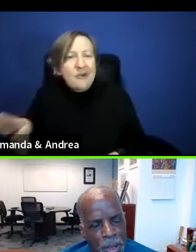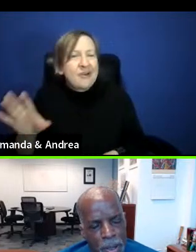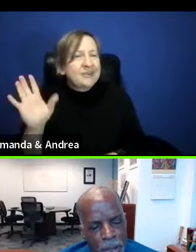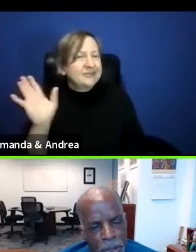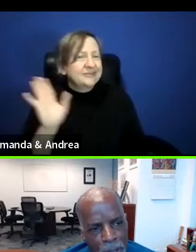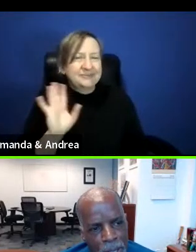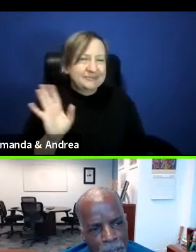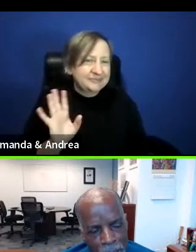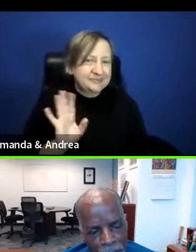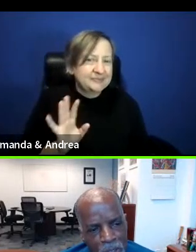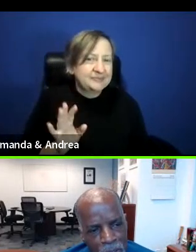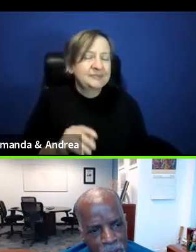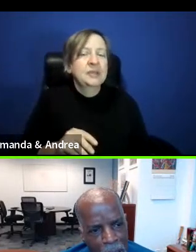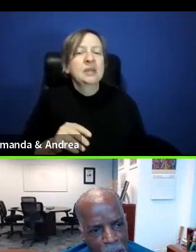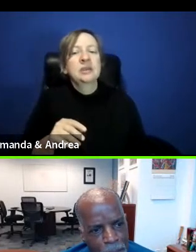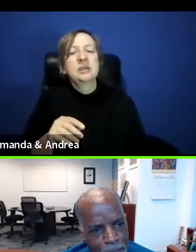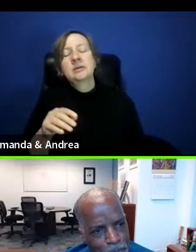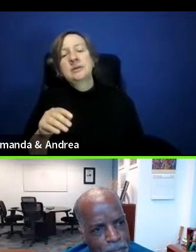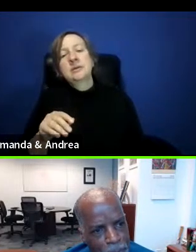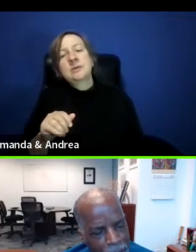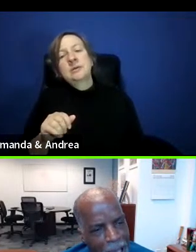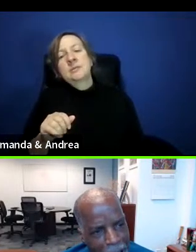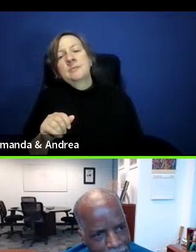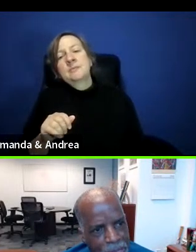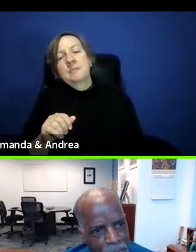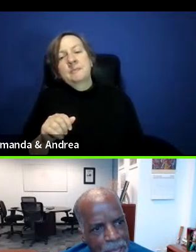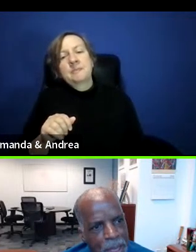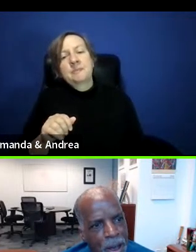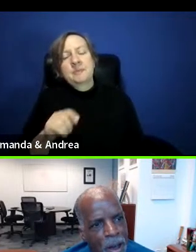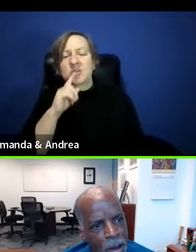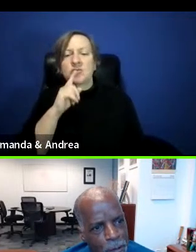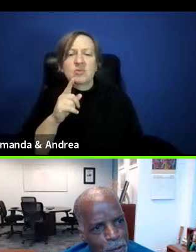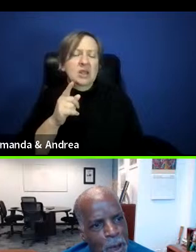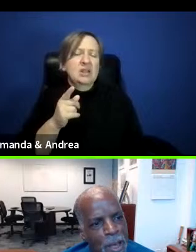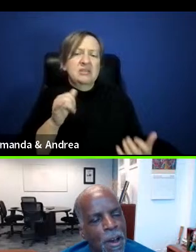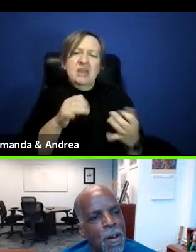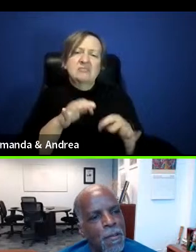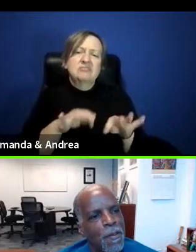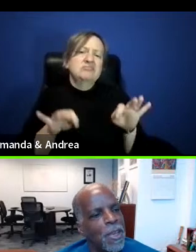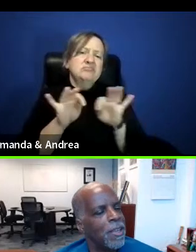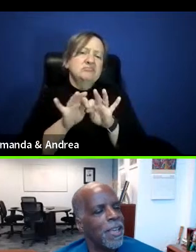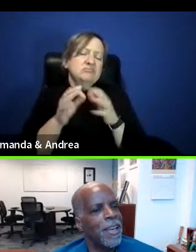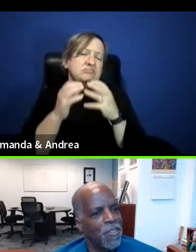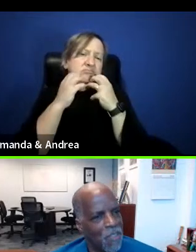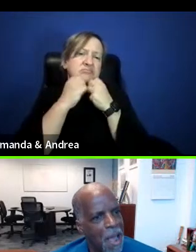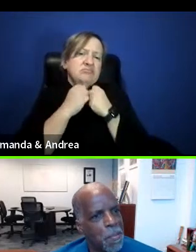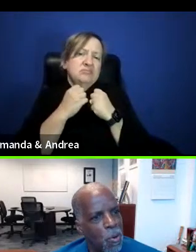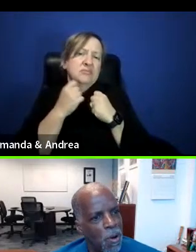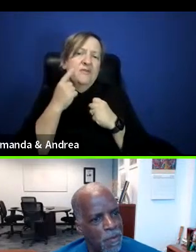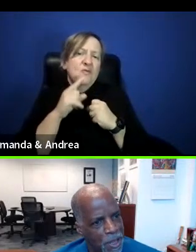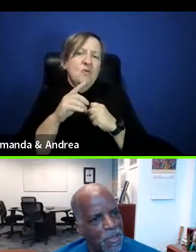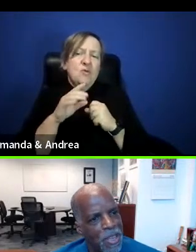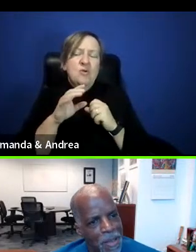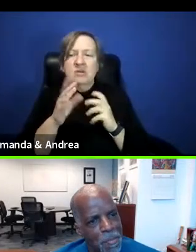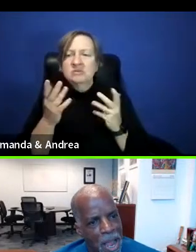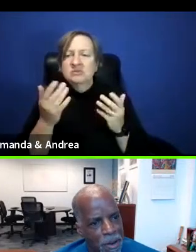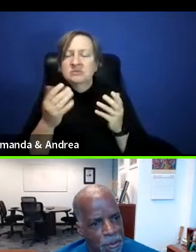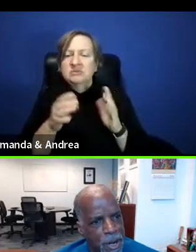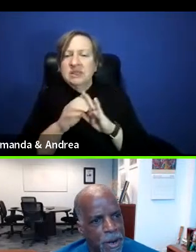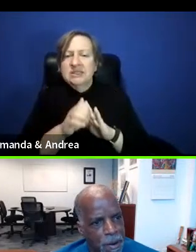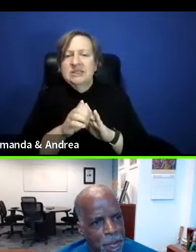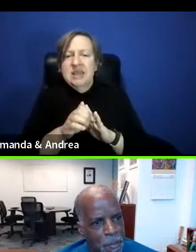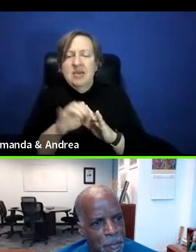So this is the height of an example of this in